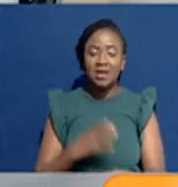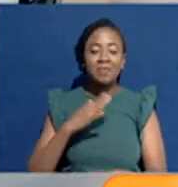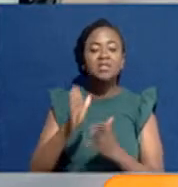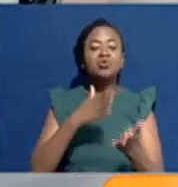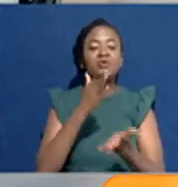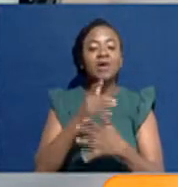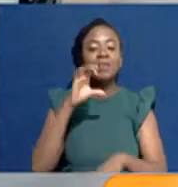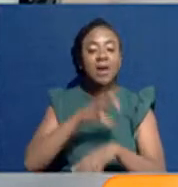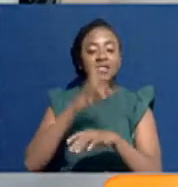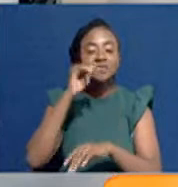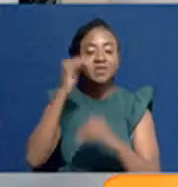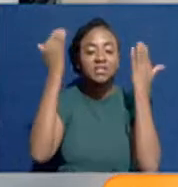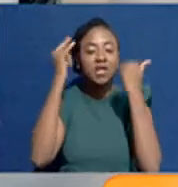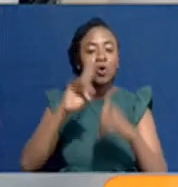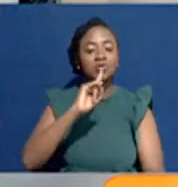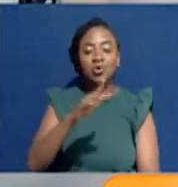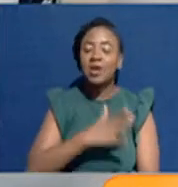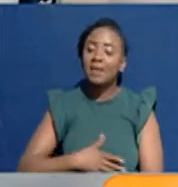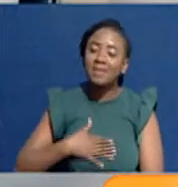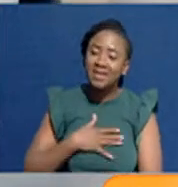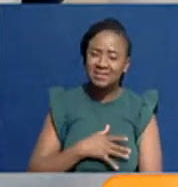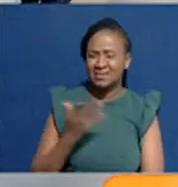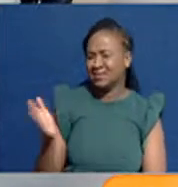and Planning on the Finance Bill